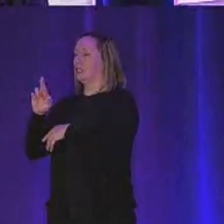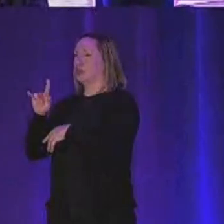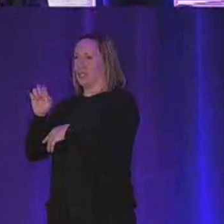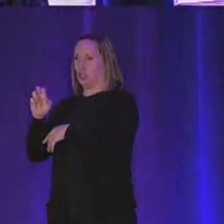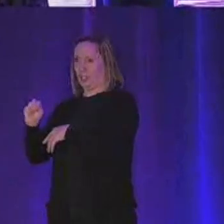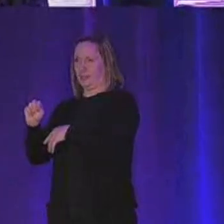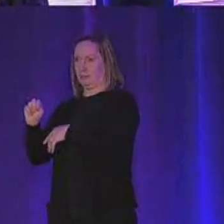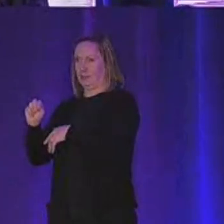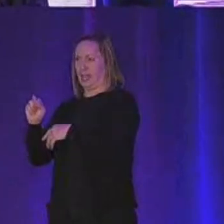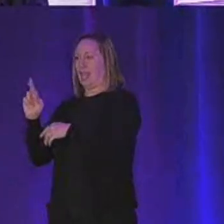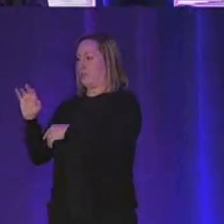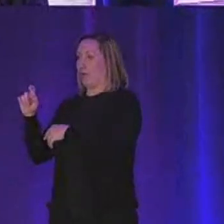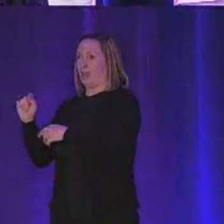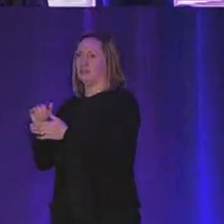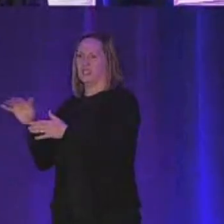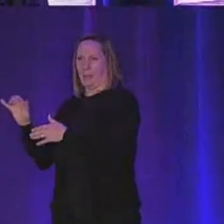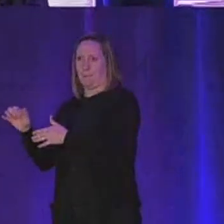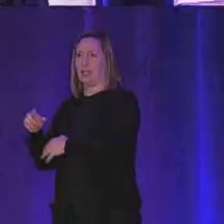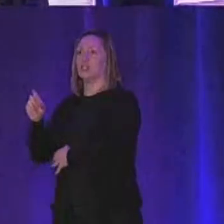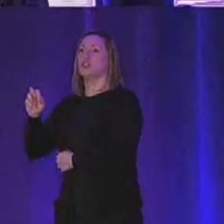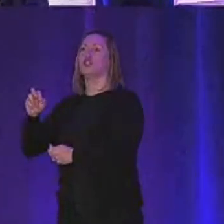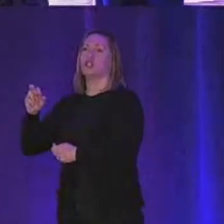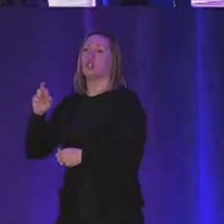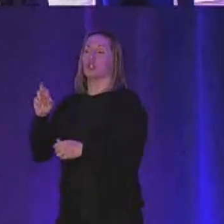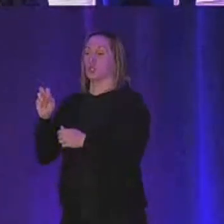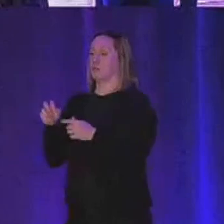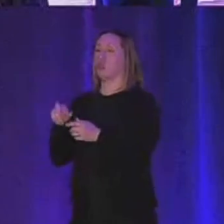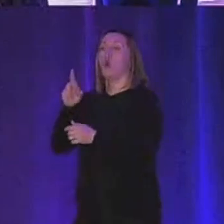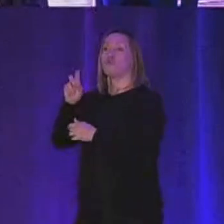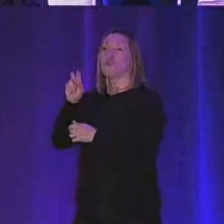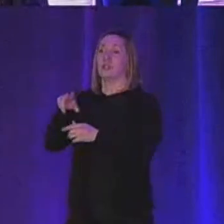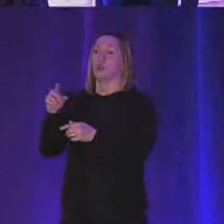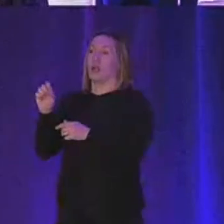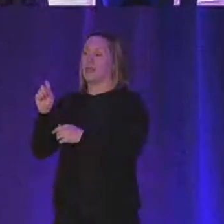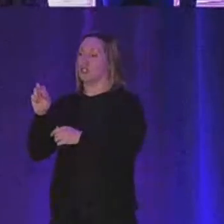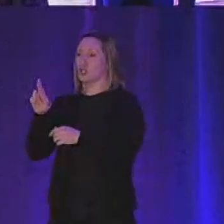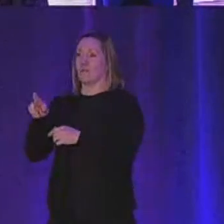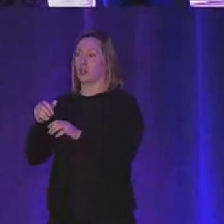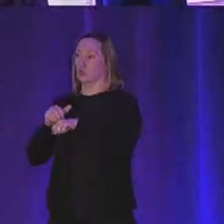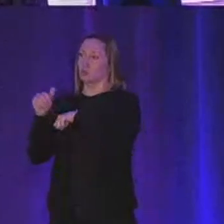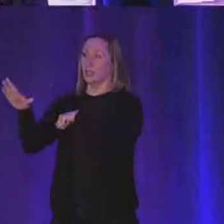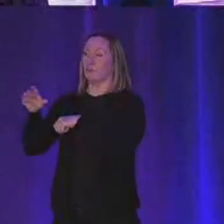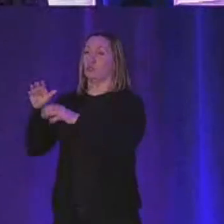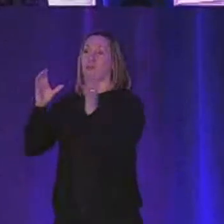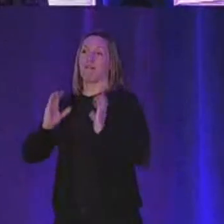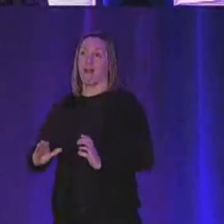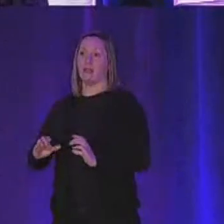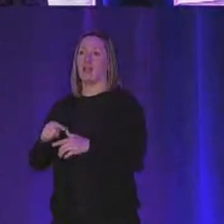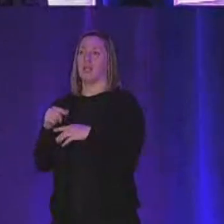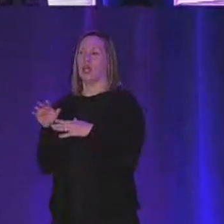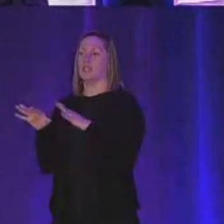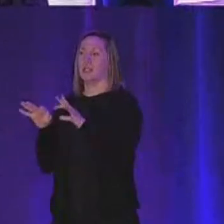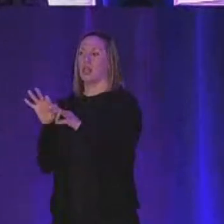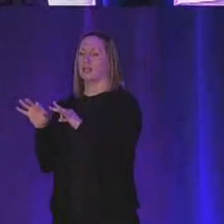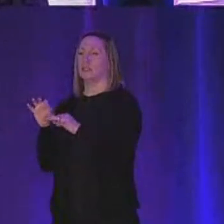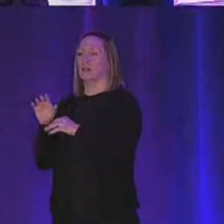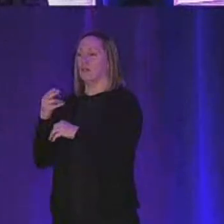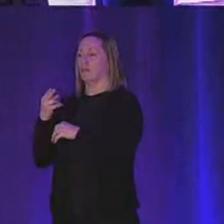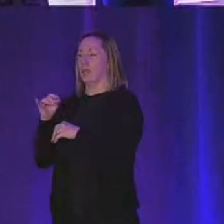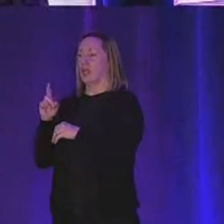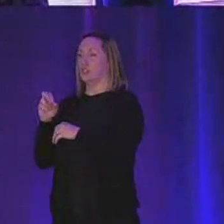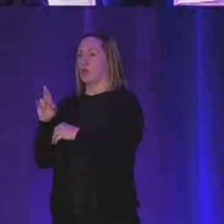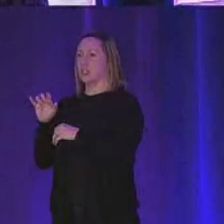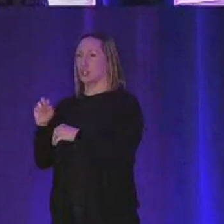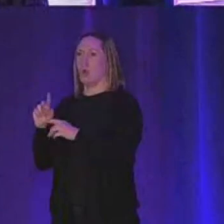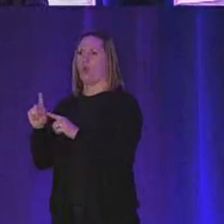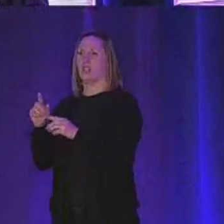same thing. So server components, meaning render on the server, ship components to the client, and then selective hydration being make something interactive only